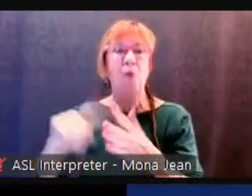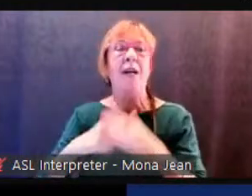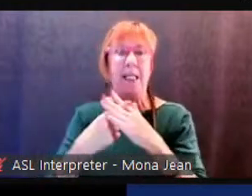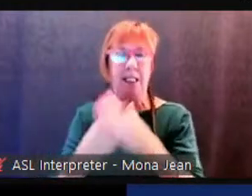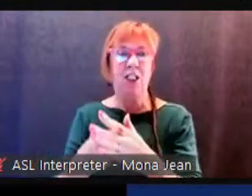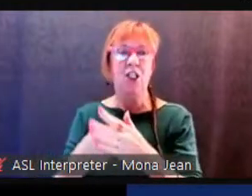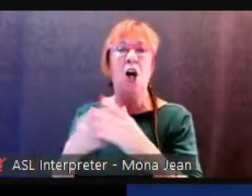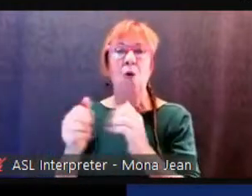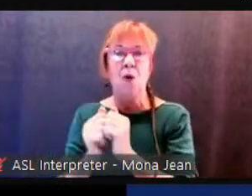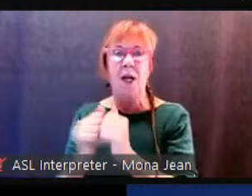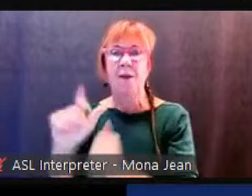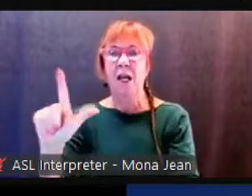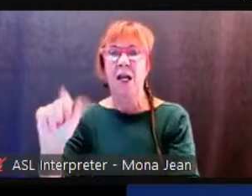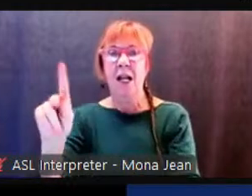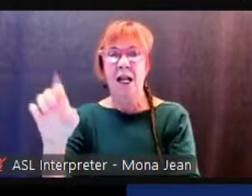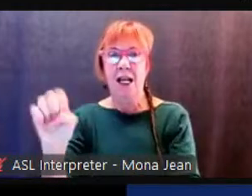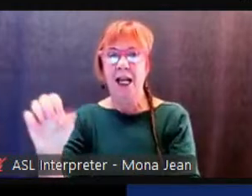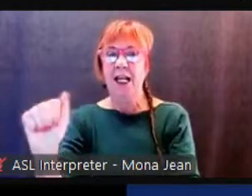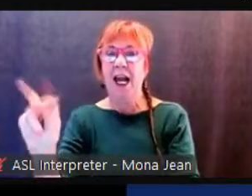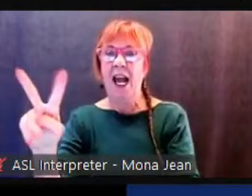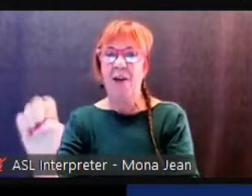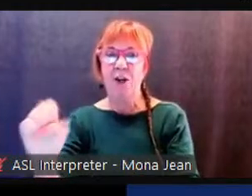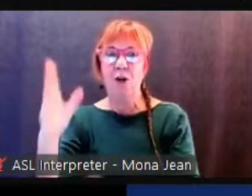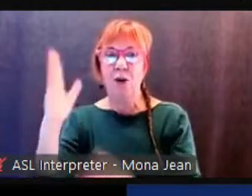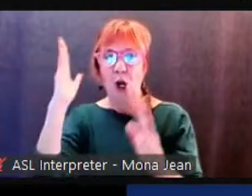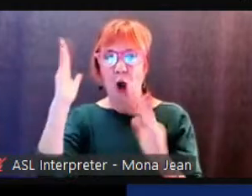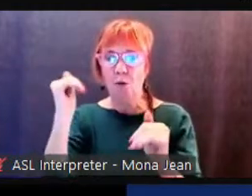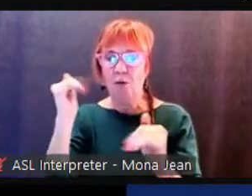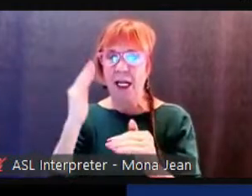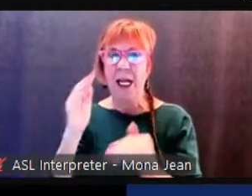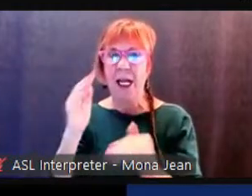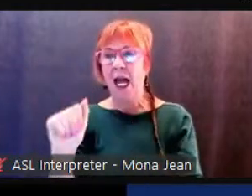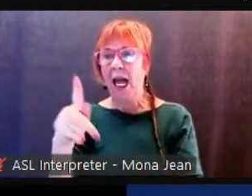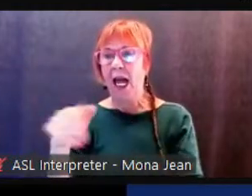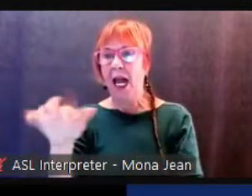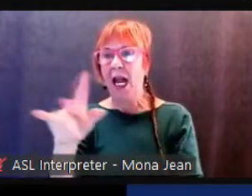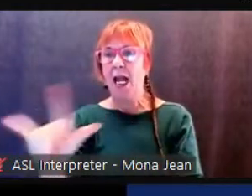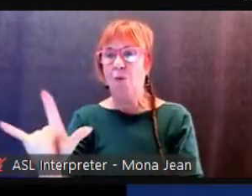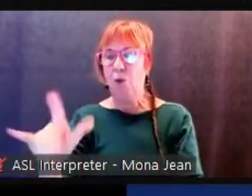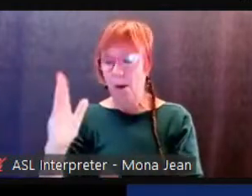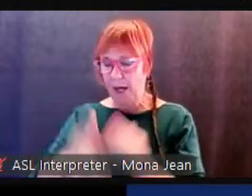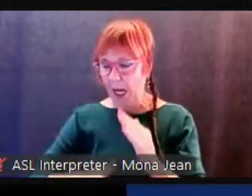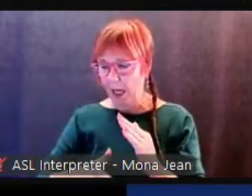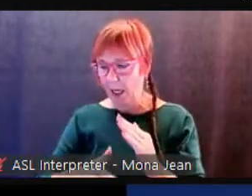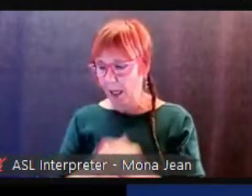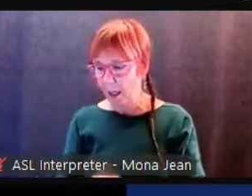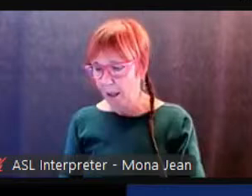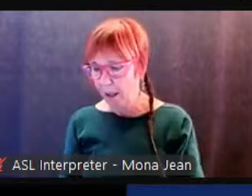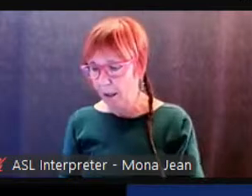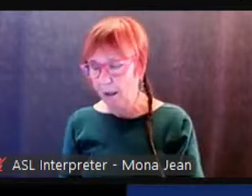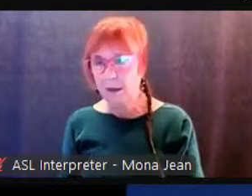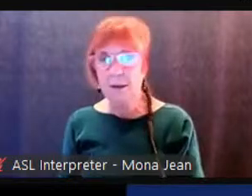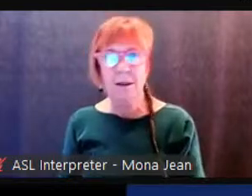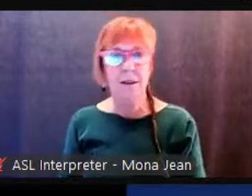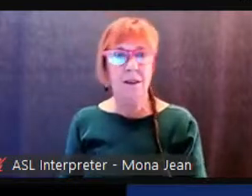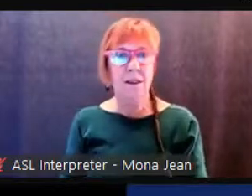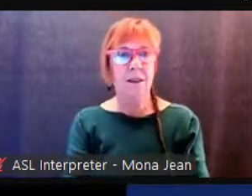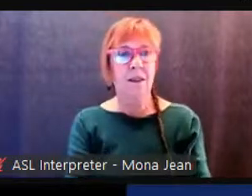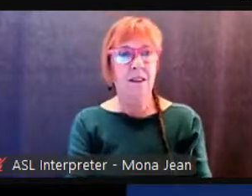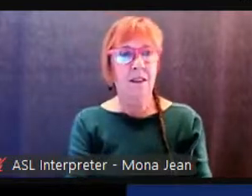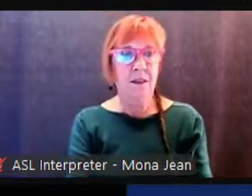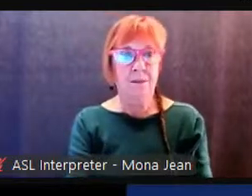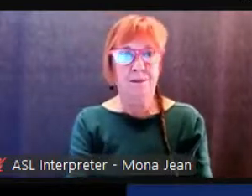Avenue and hopefully, like I said, be done by the end of April. That's all I have to report. Thank you for that,